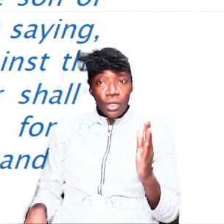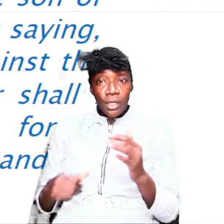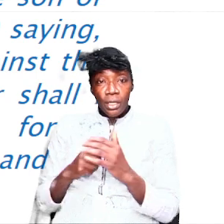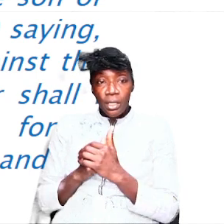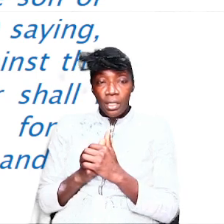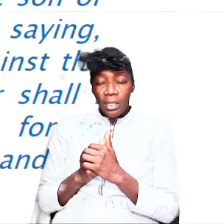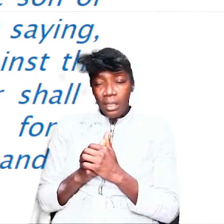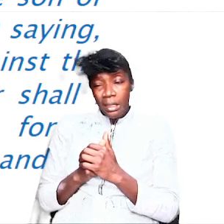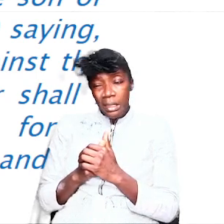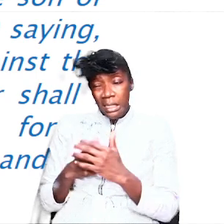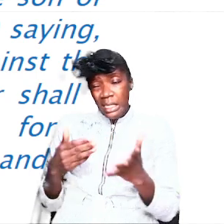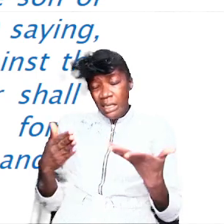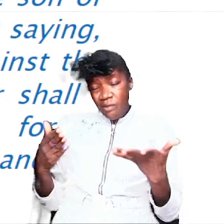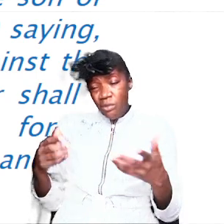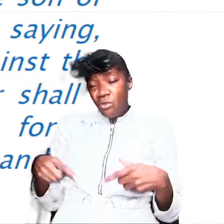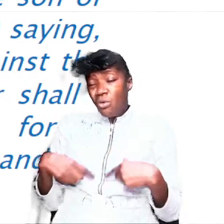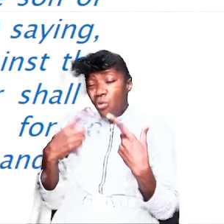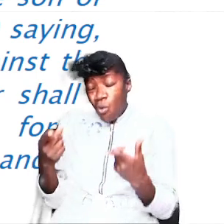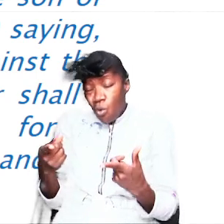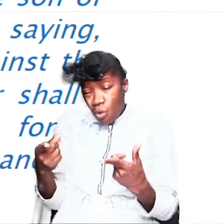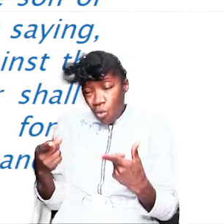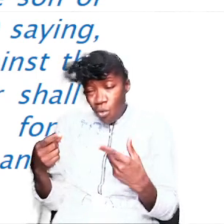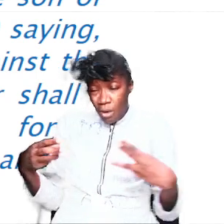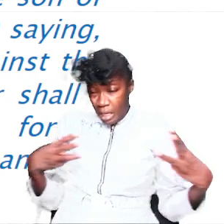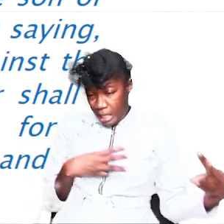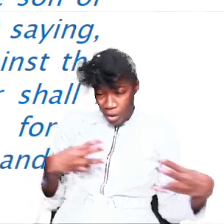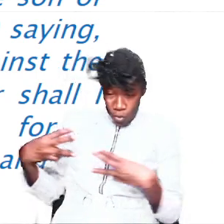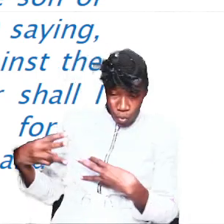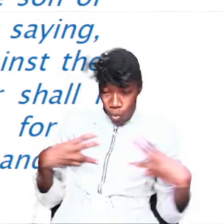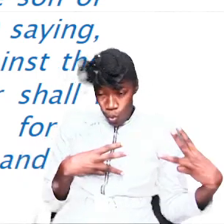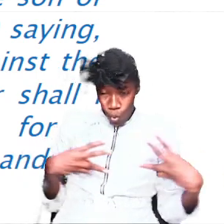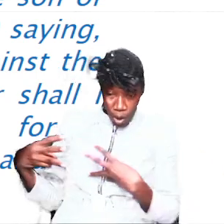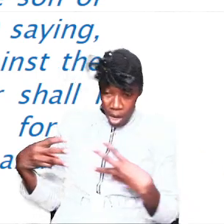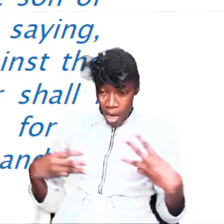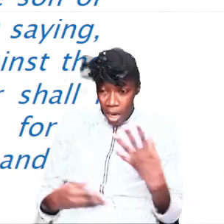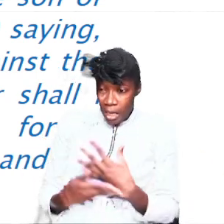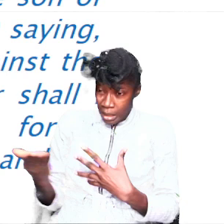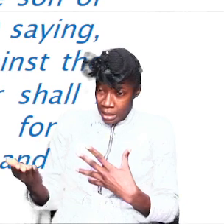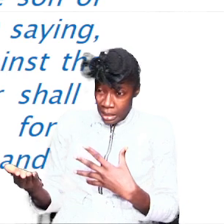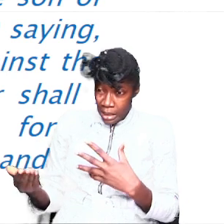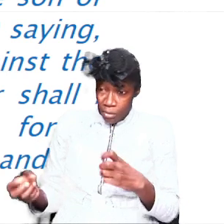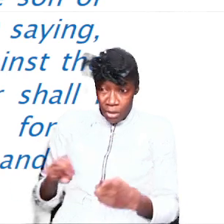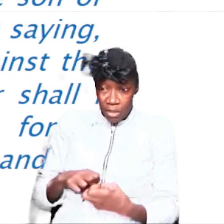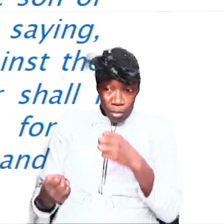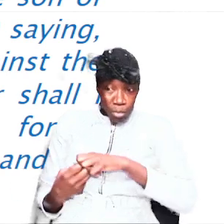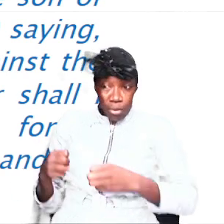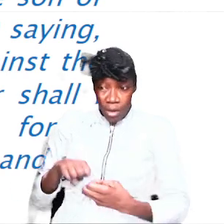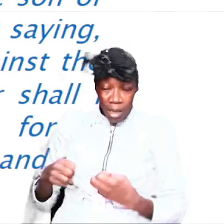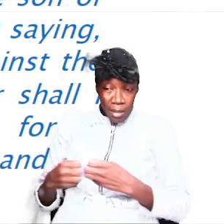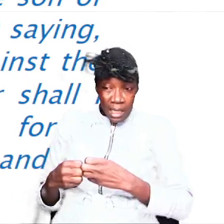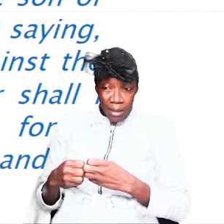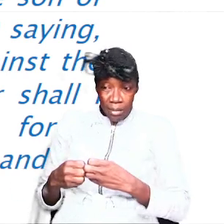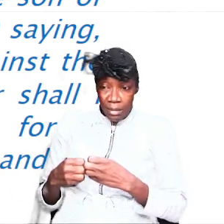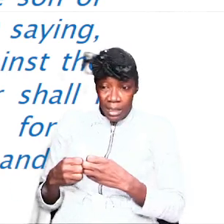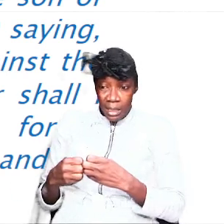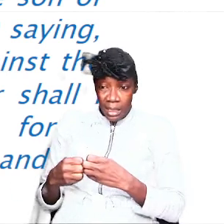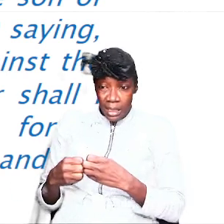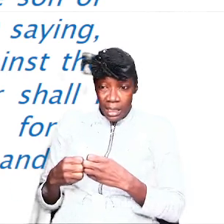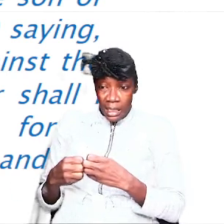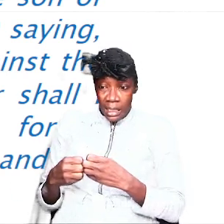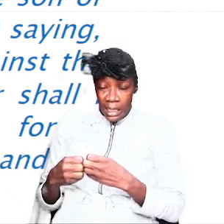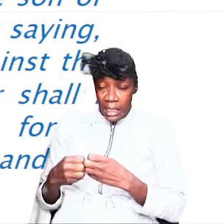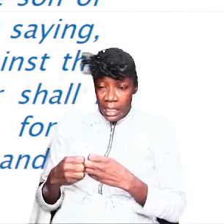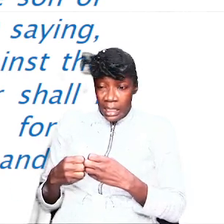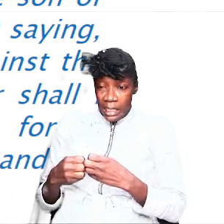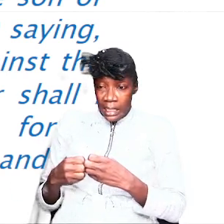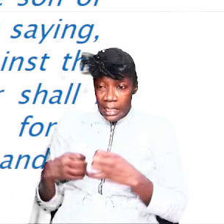if he should go in battle, because there was a disruption in the camp of the Philistine. So we're